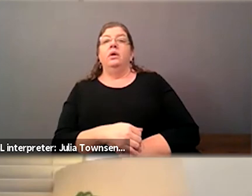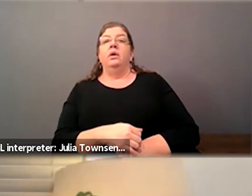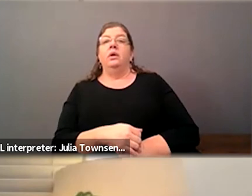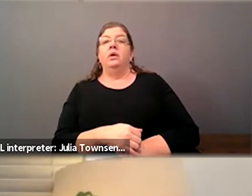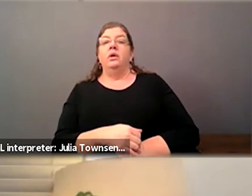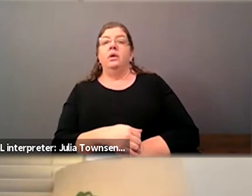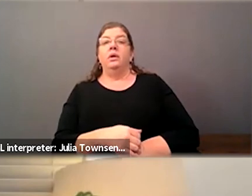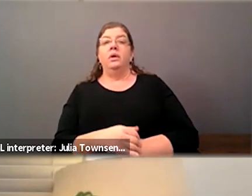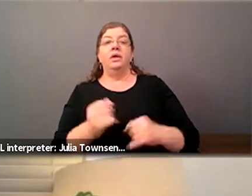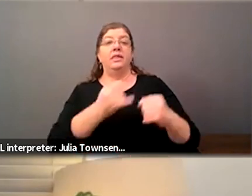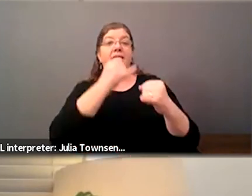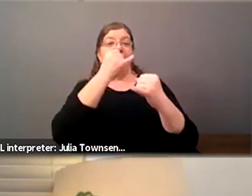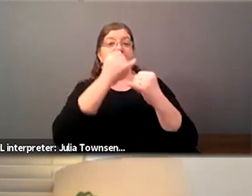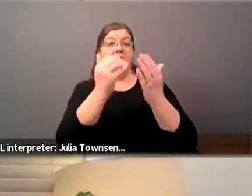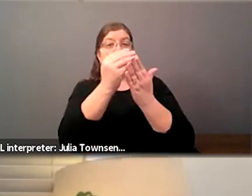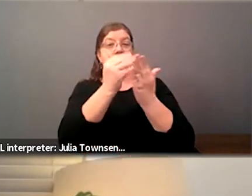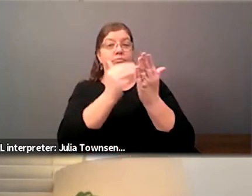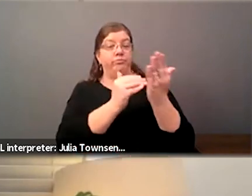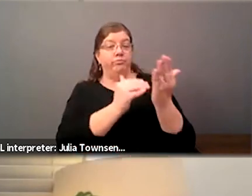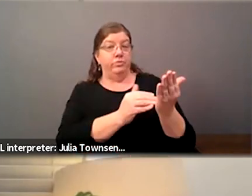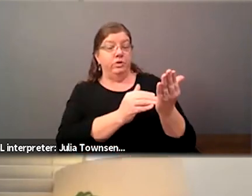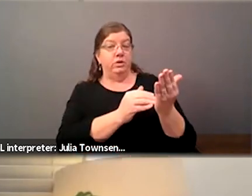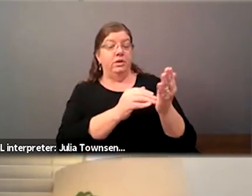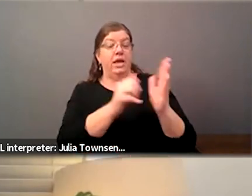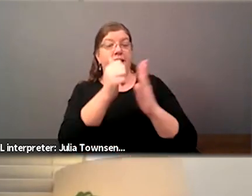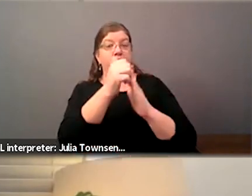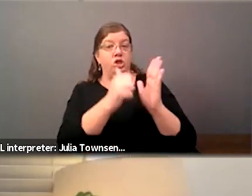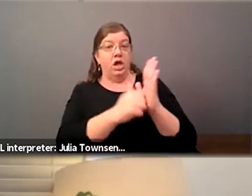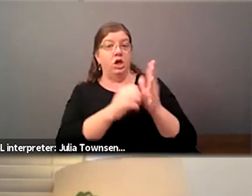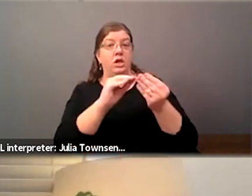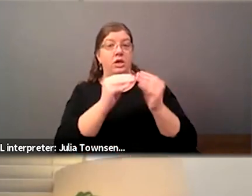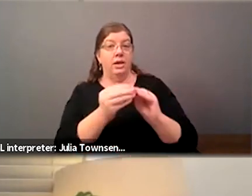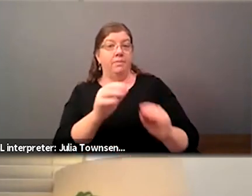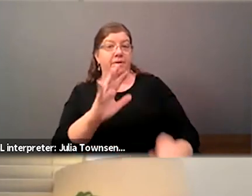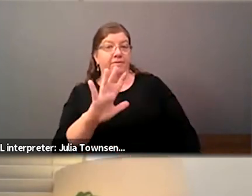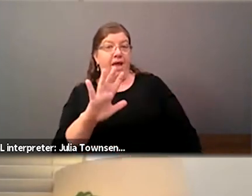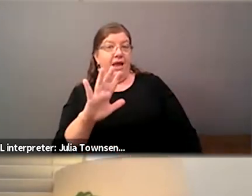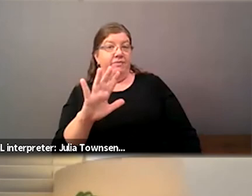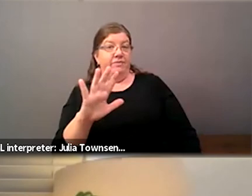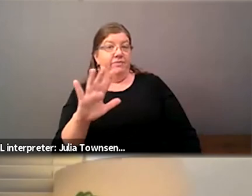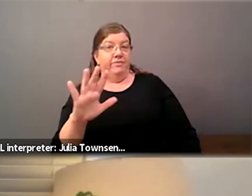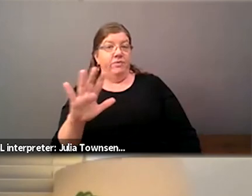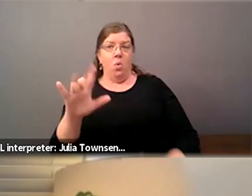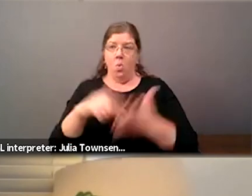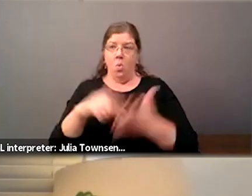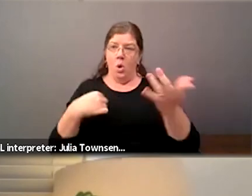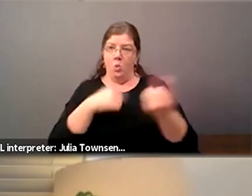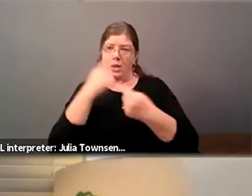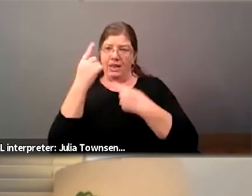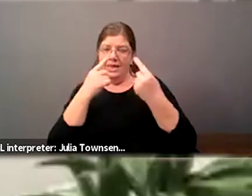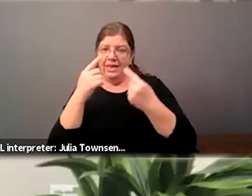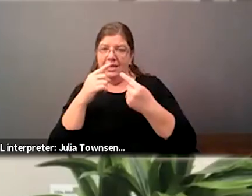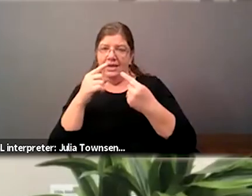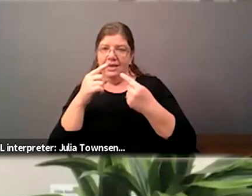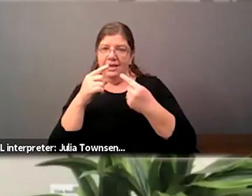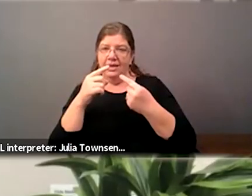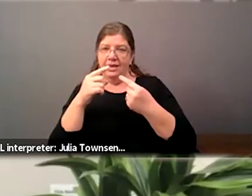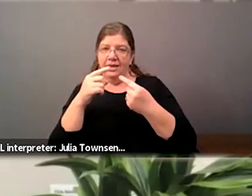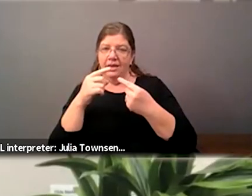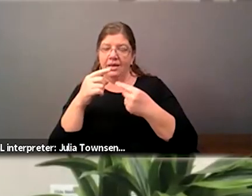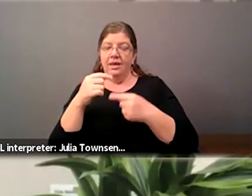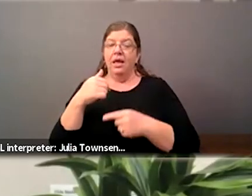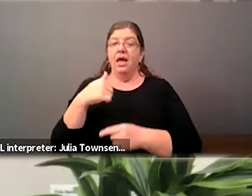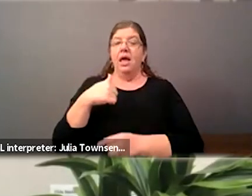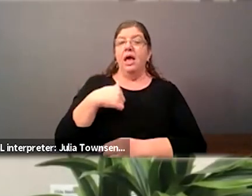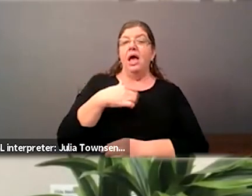the final agenda item number five um miss maldonado what are we thinking for president i would like